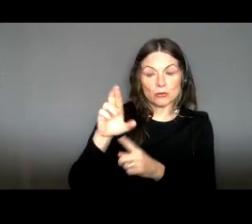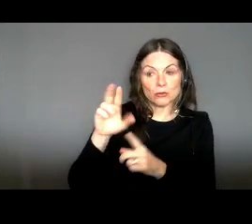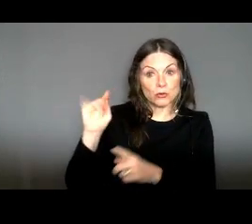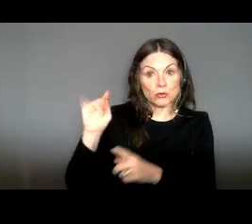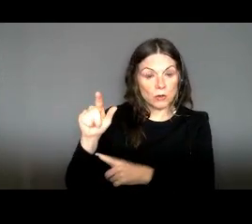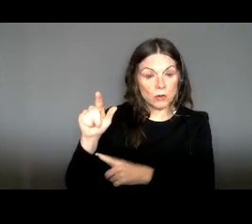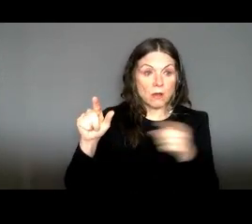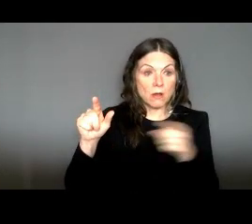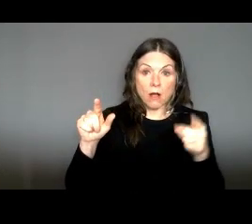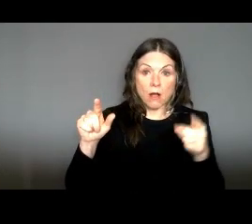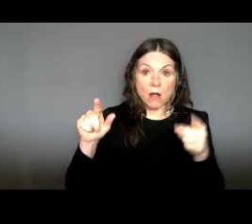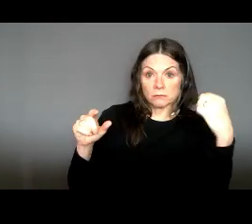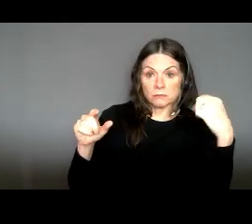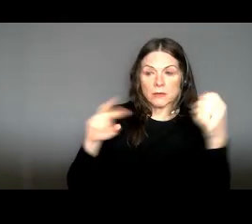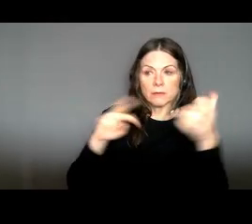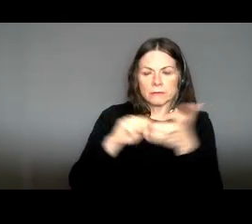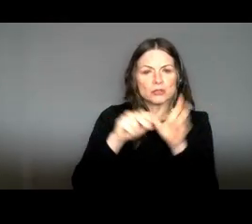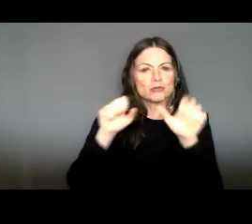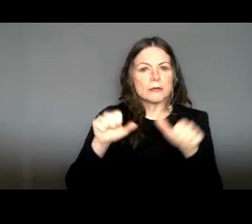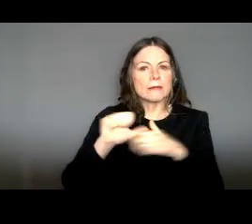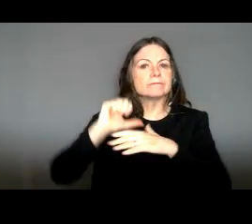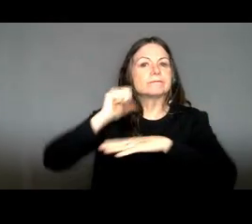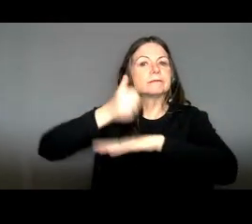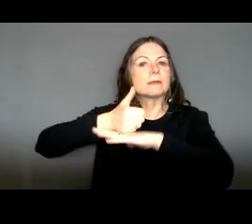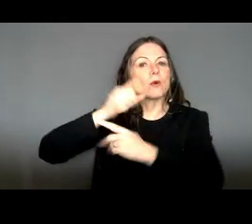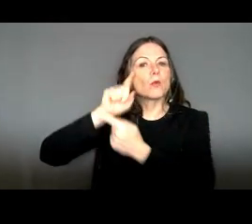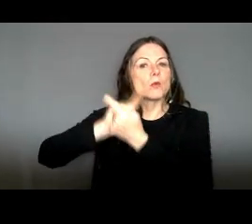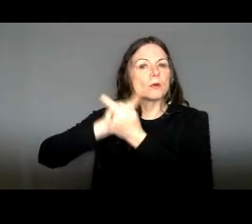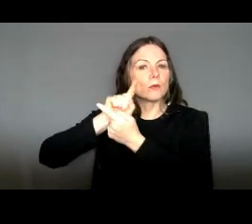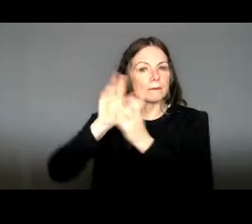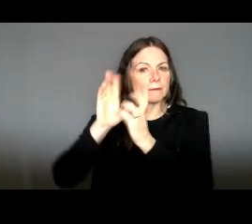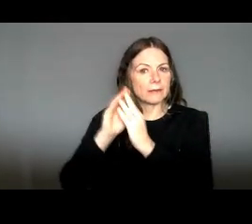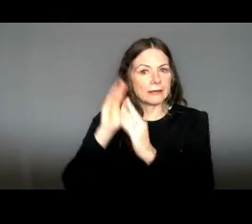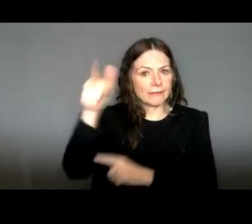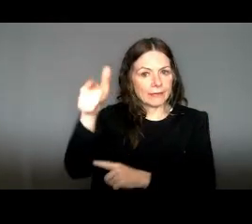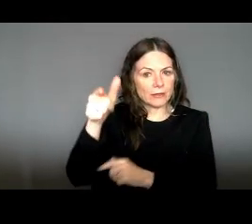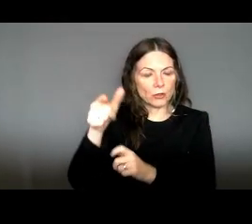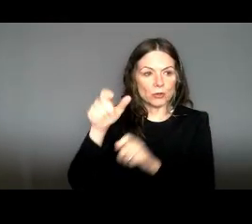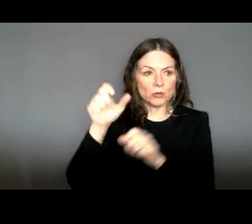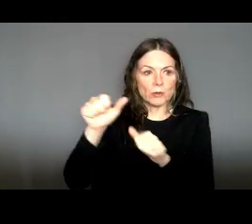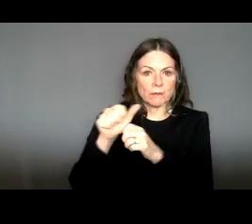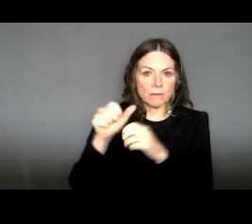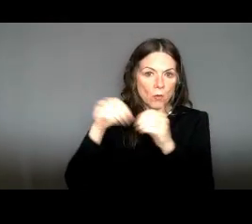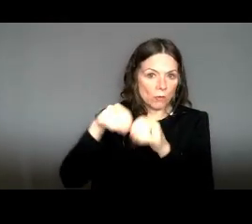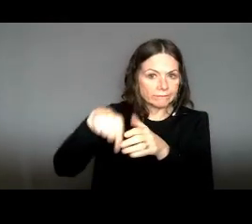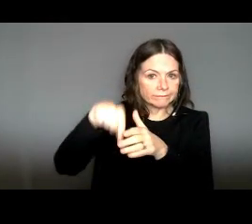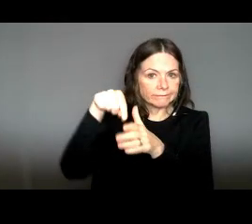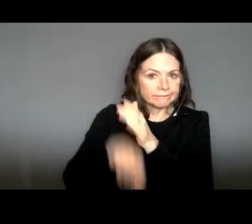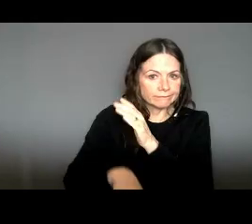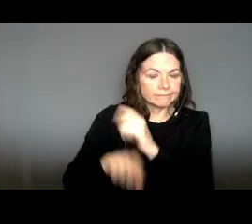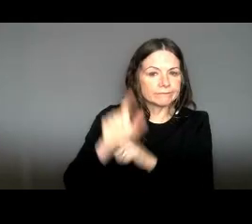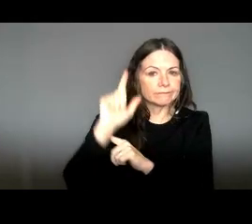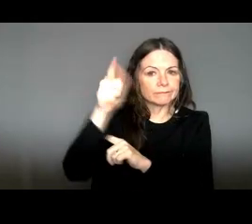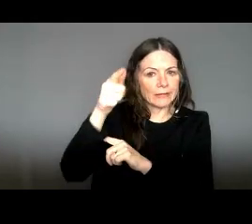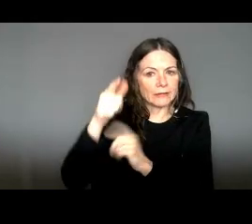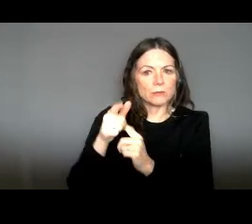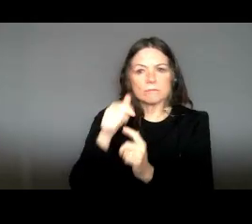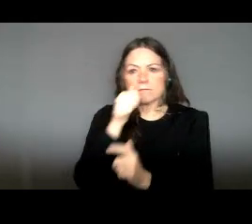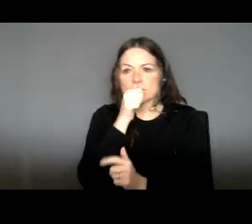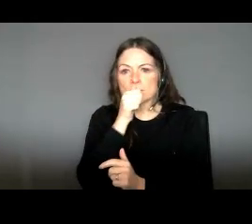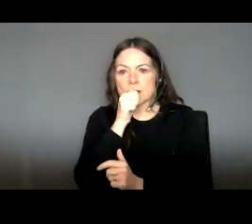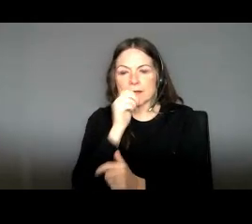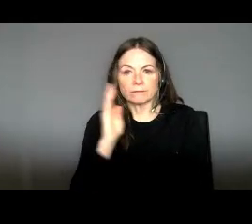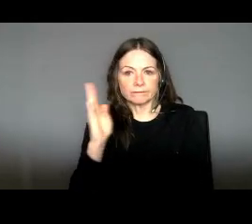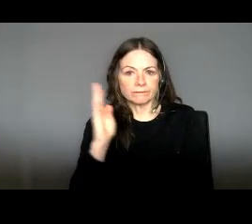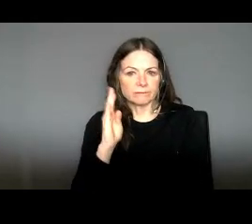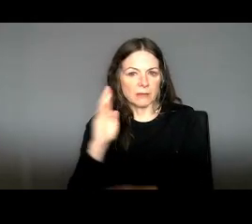can obviously schedule a one-on-one meeting and continue to have this conversation and deeper dive about the benefits and